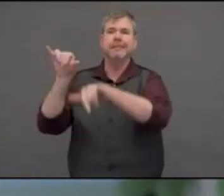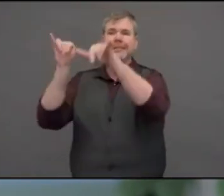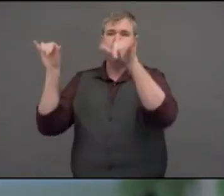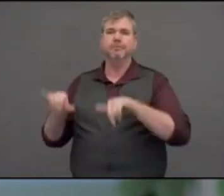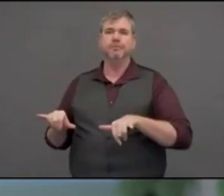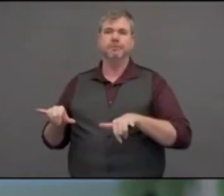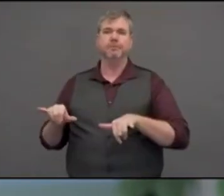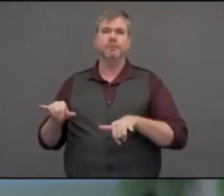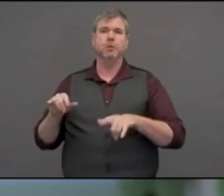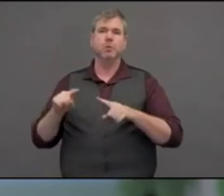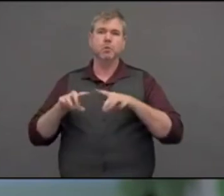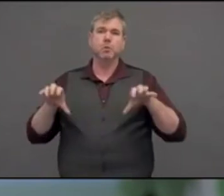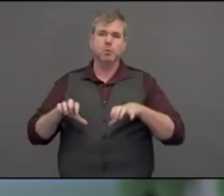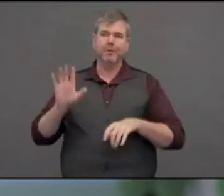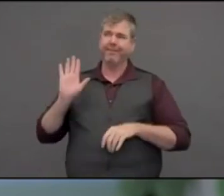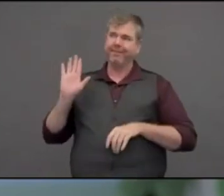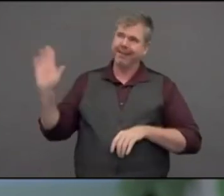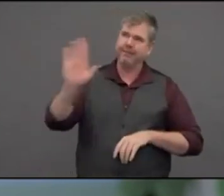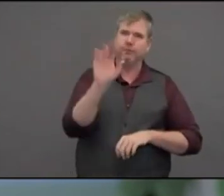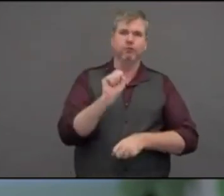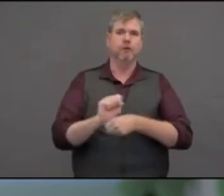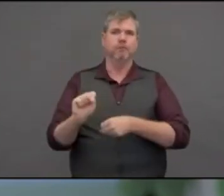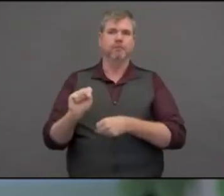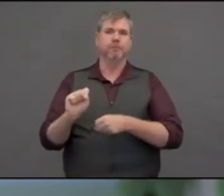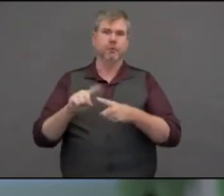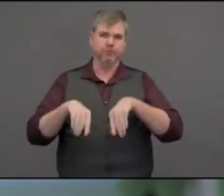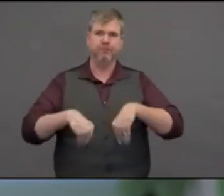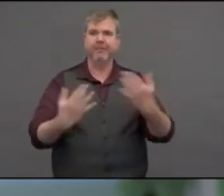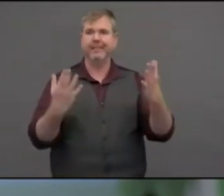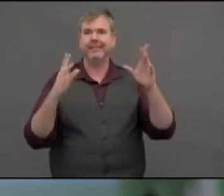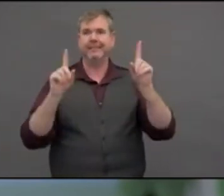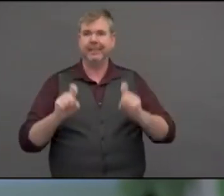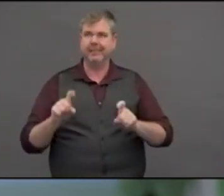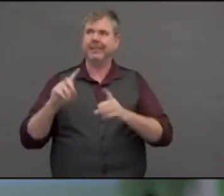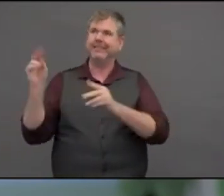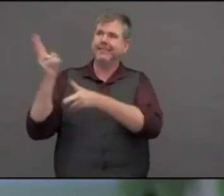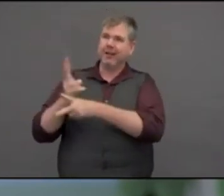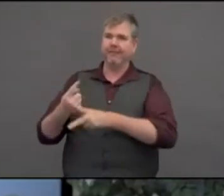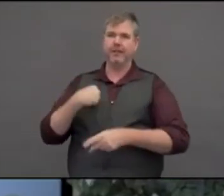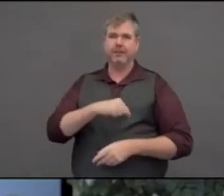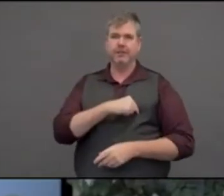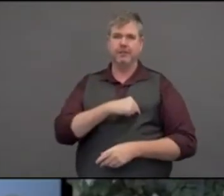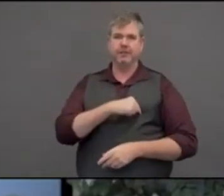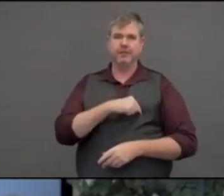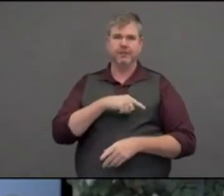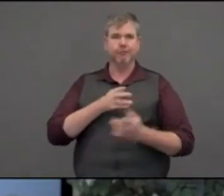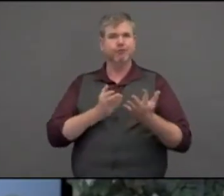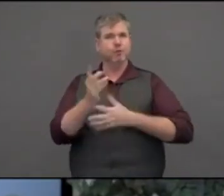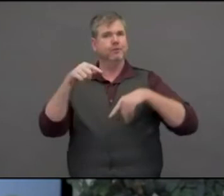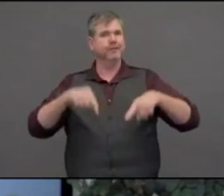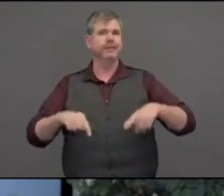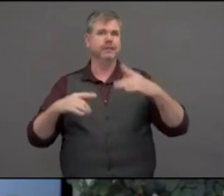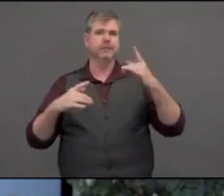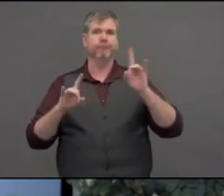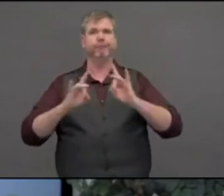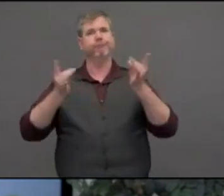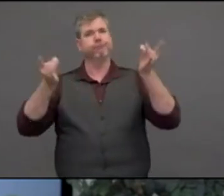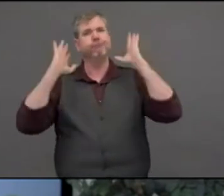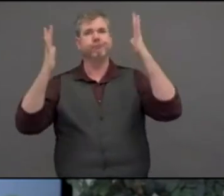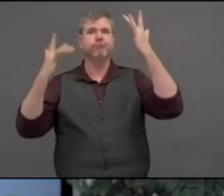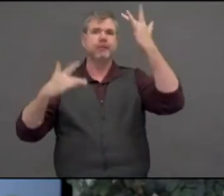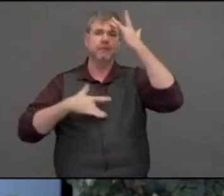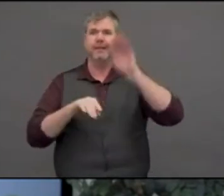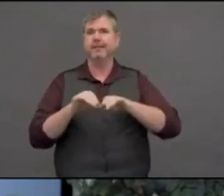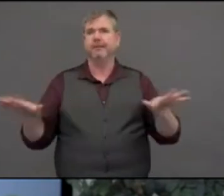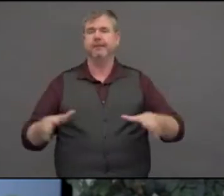share in helping take care of us through this healthcare crisis. Now, James, I know that we don't